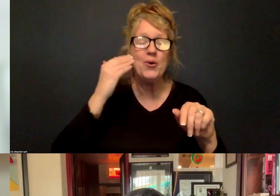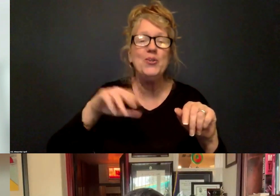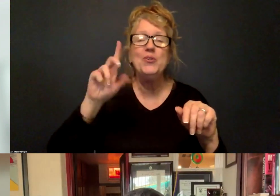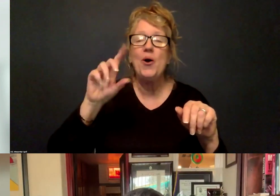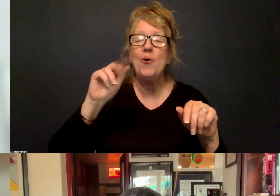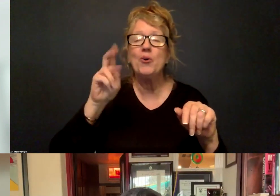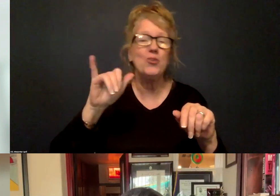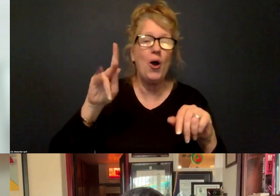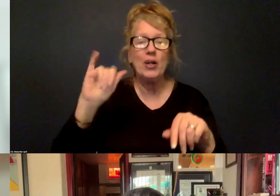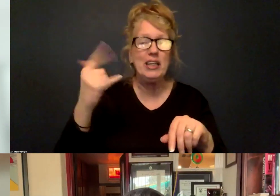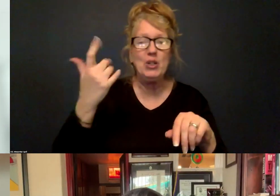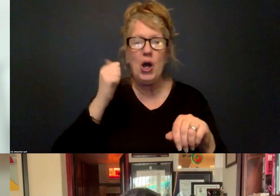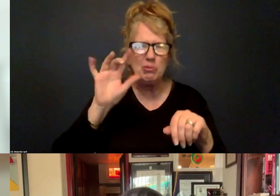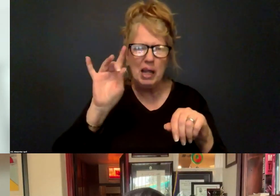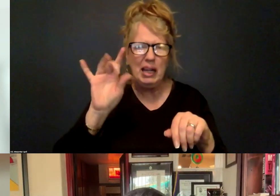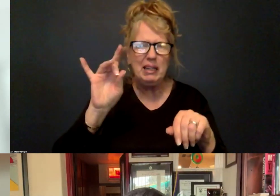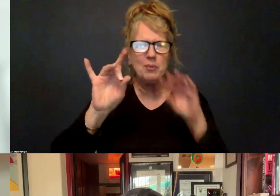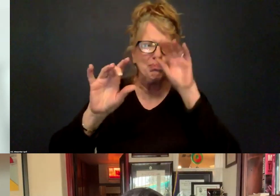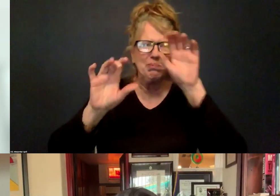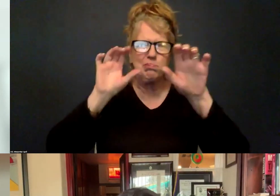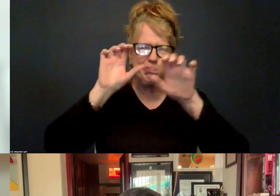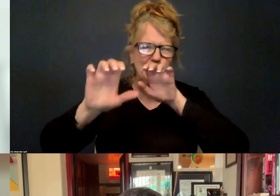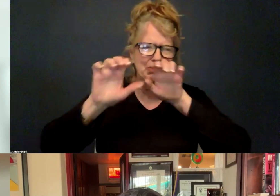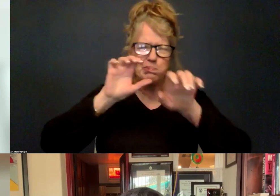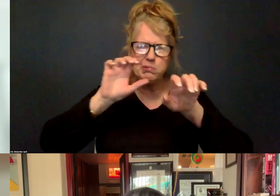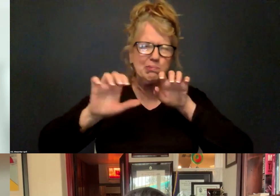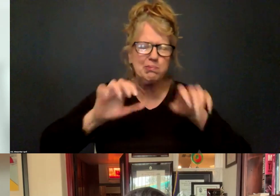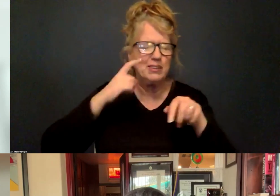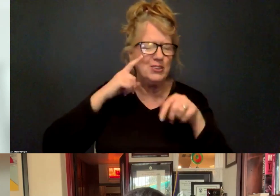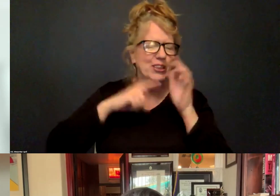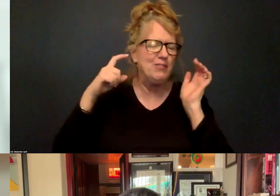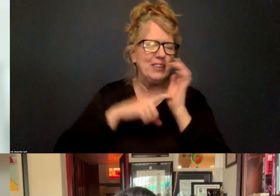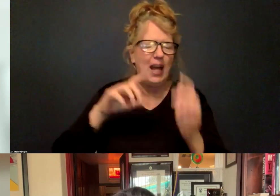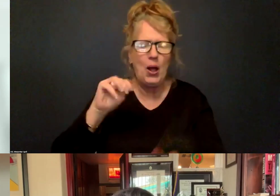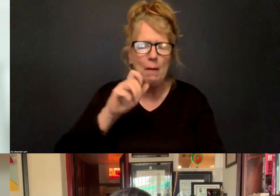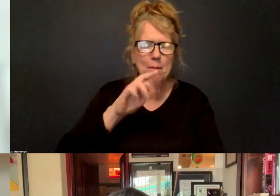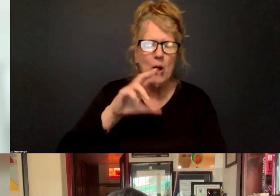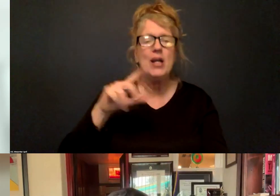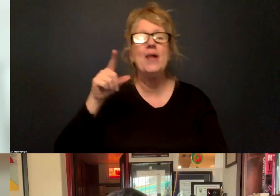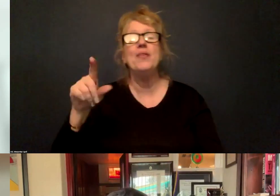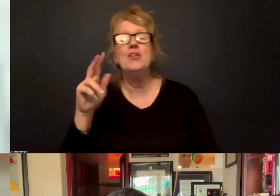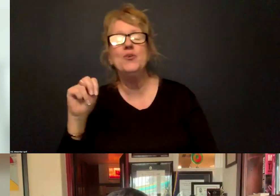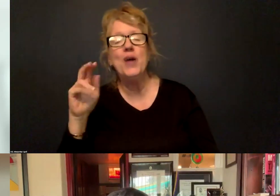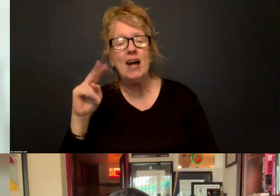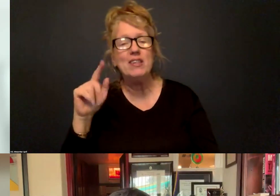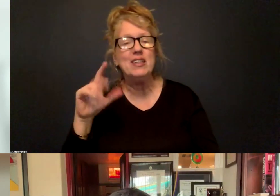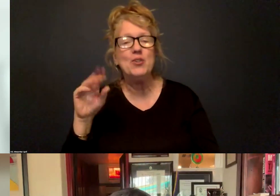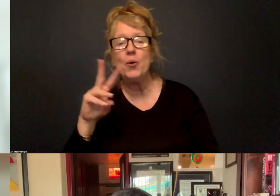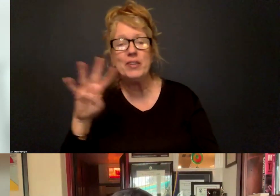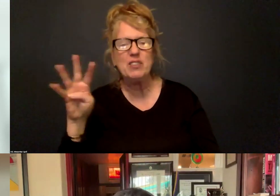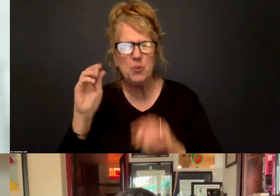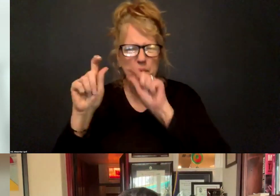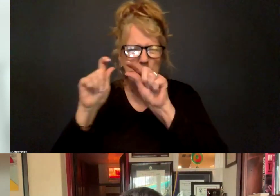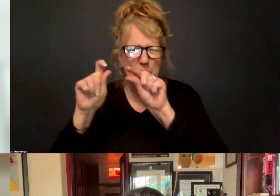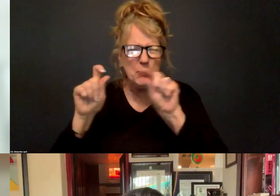of like just, like 8 pixels and big and blocky, and you can barely tell that's Mario. And then you've got Nintendo 64 Mario that has like a bajillion